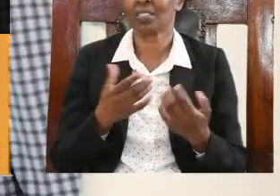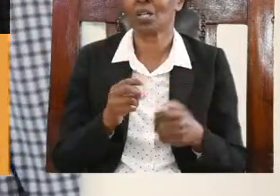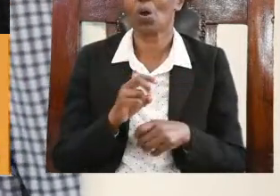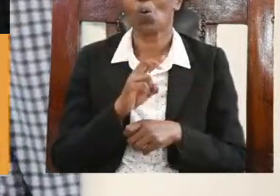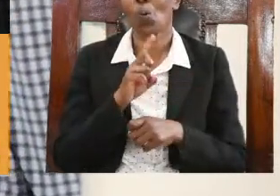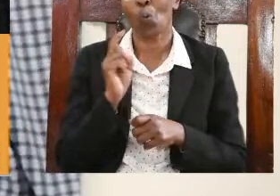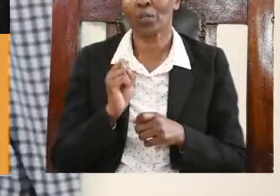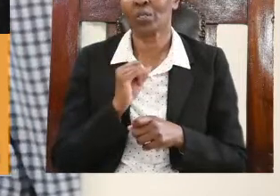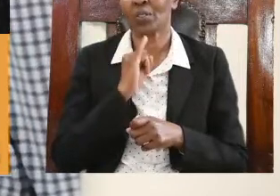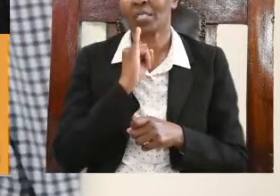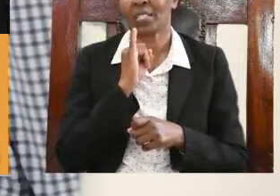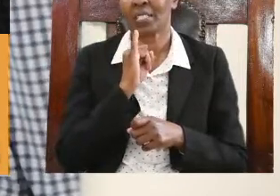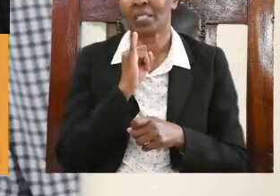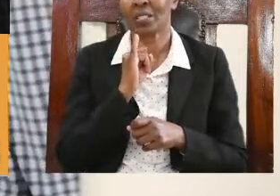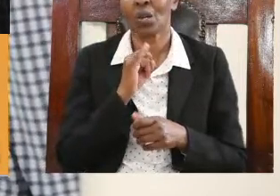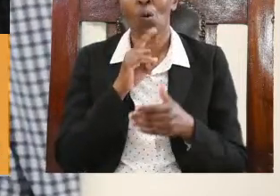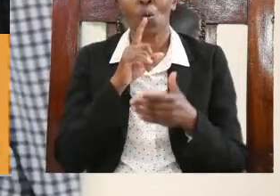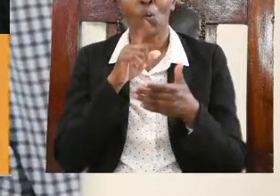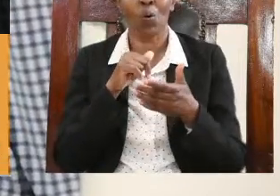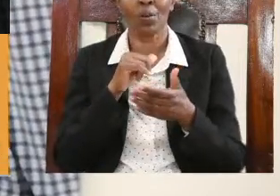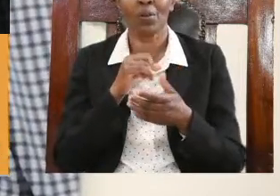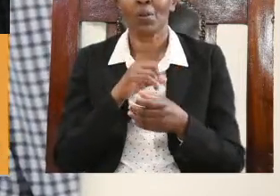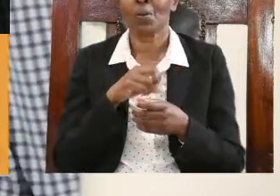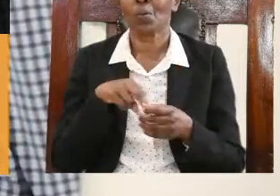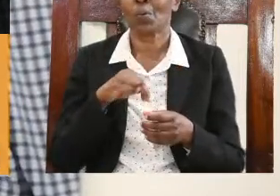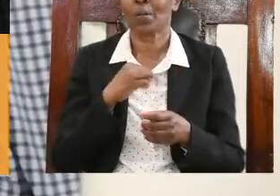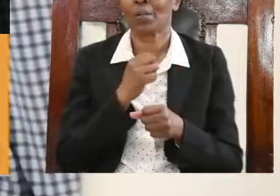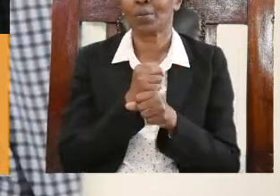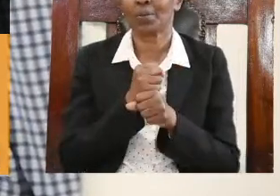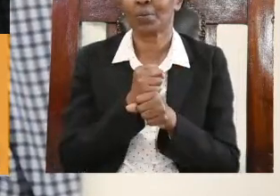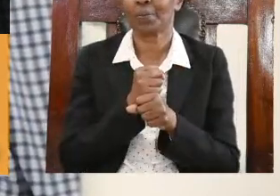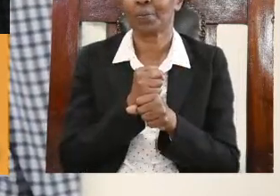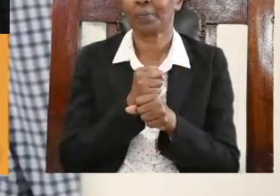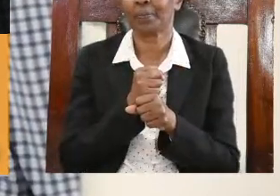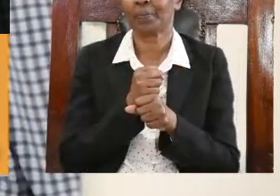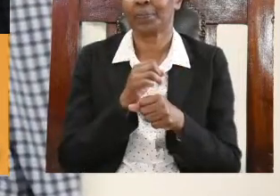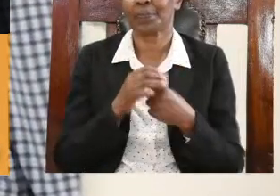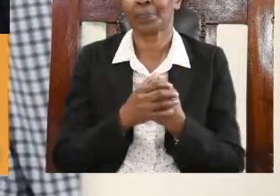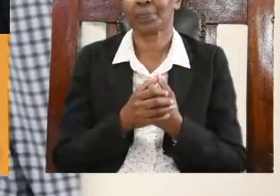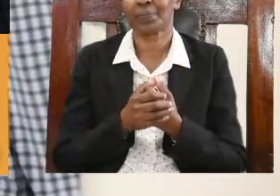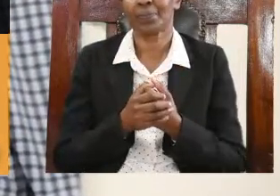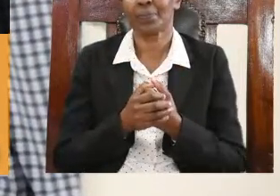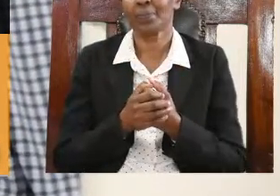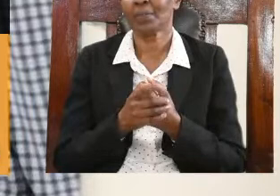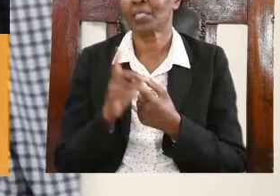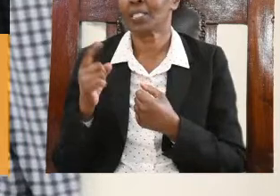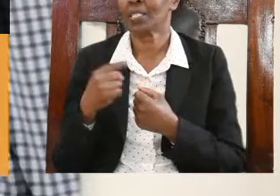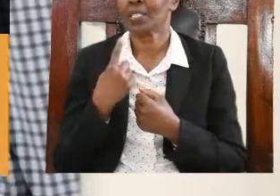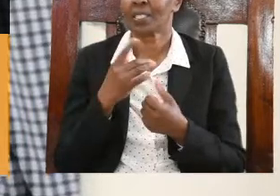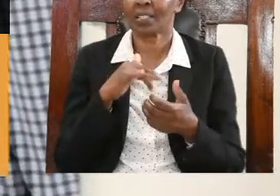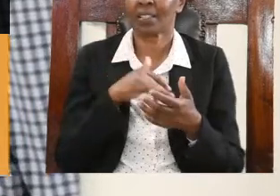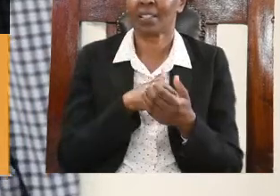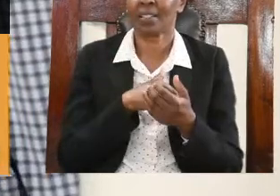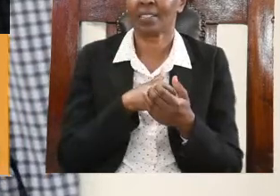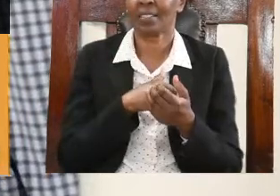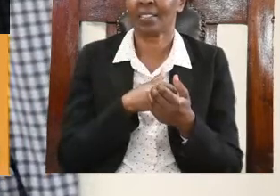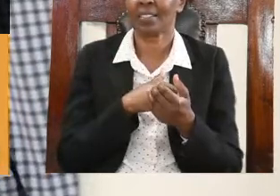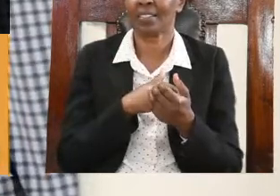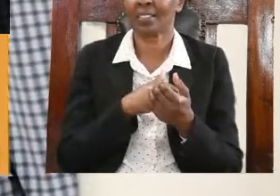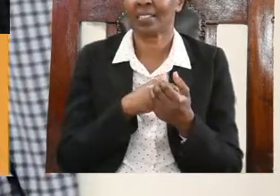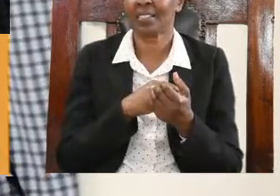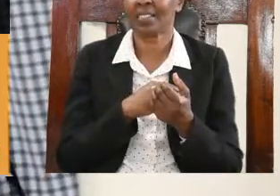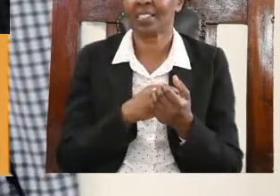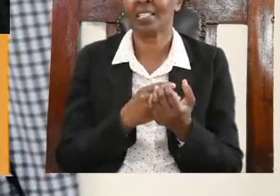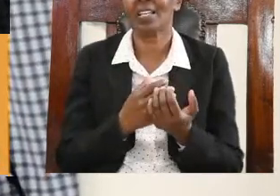is, what these weaknesses are? Ziko vipi? I have said there are circumstances